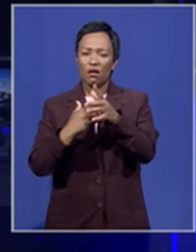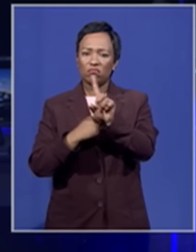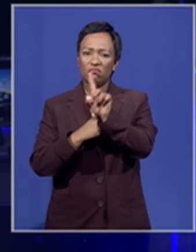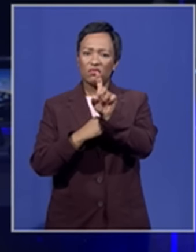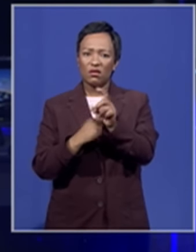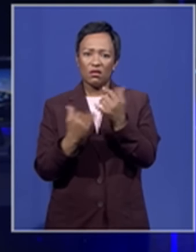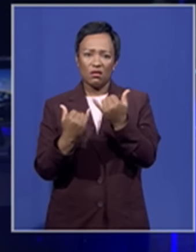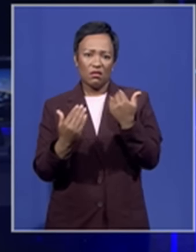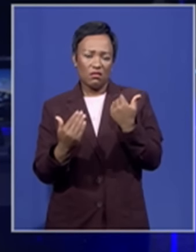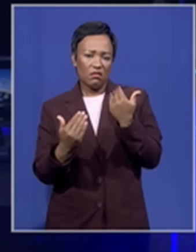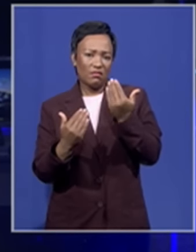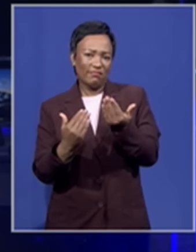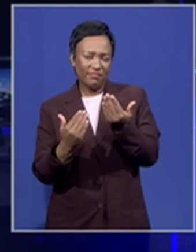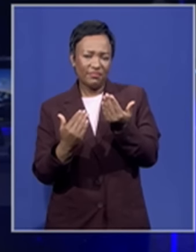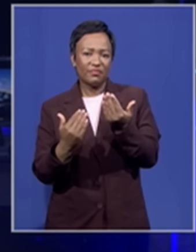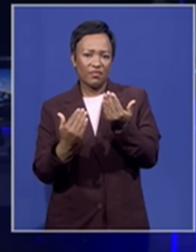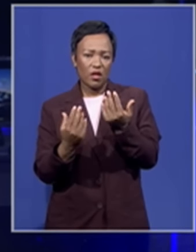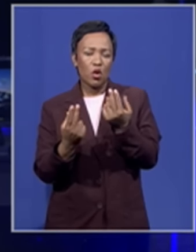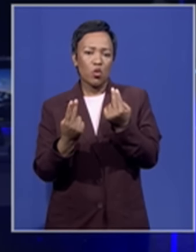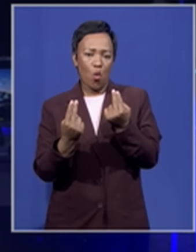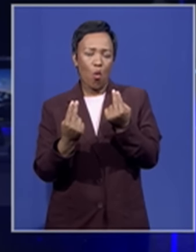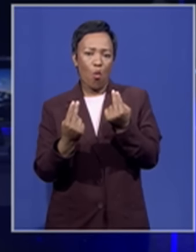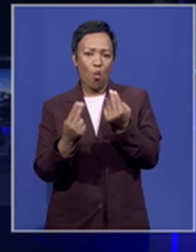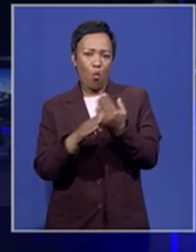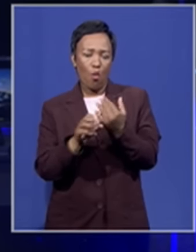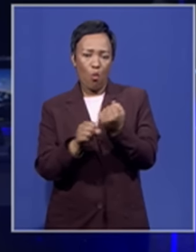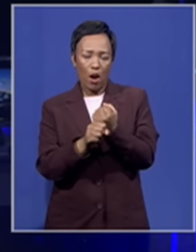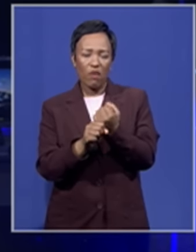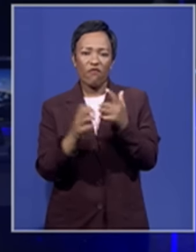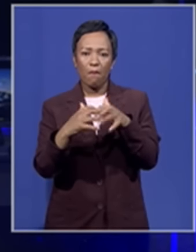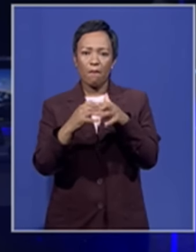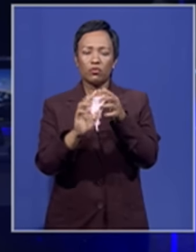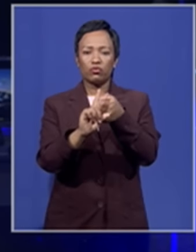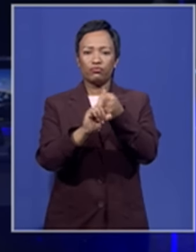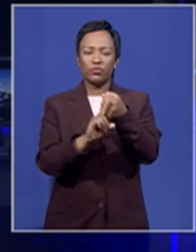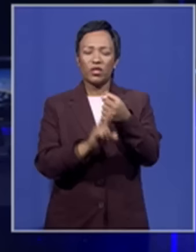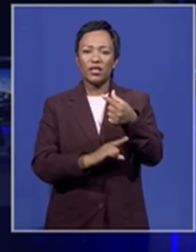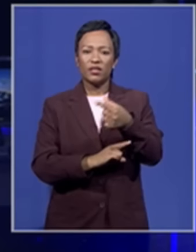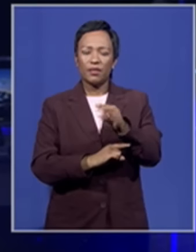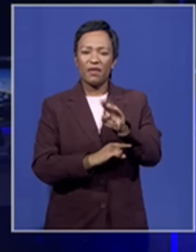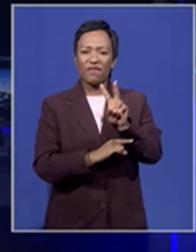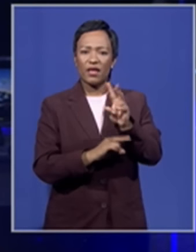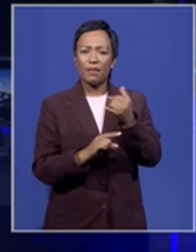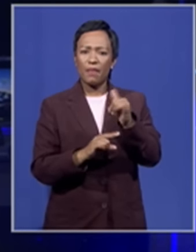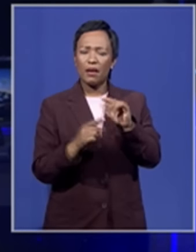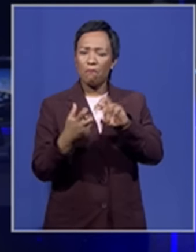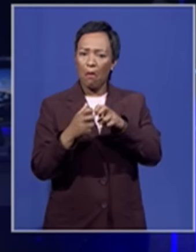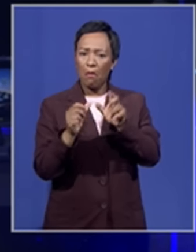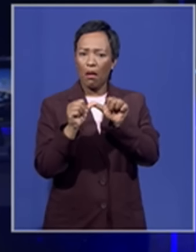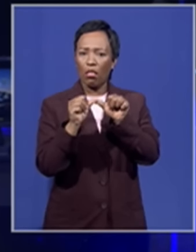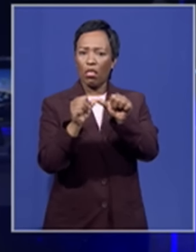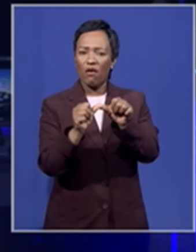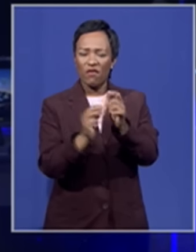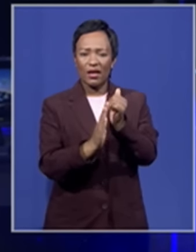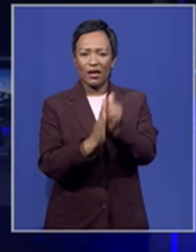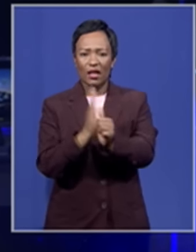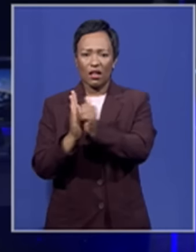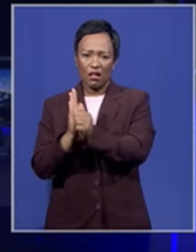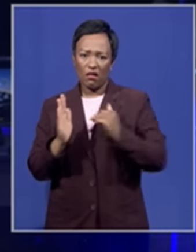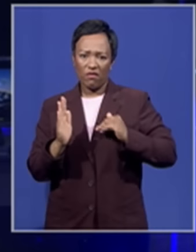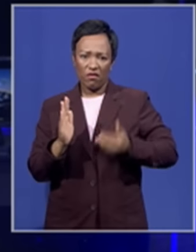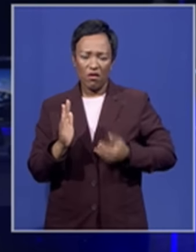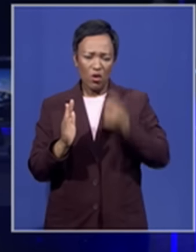hona jwale ho se ho kentswe metjha e fapafapaneng ya ho lwantsha GBV empa bothata bona bo santse bo tswela pele mmuhi nabe o nahana